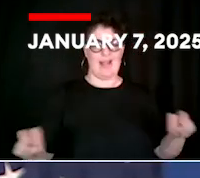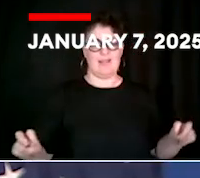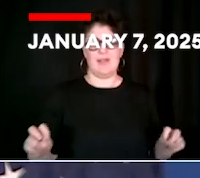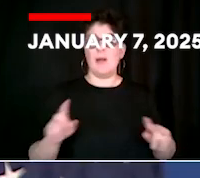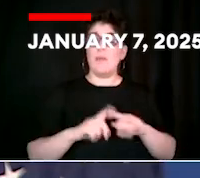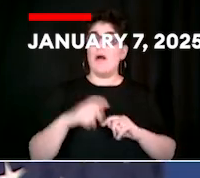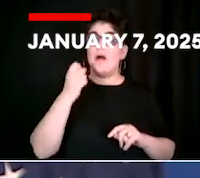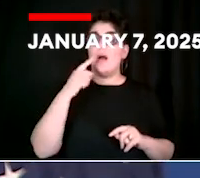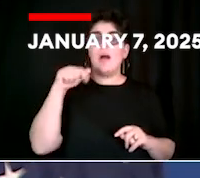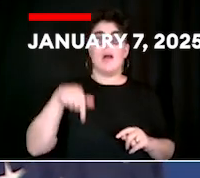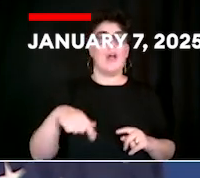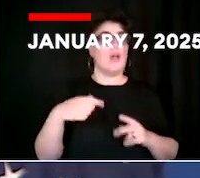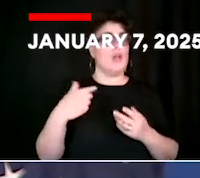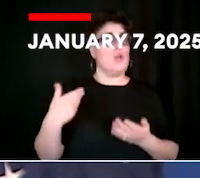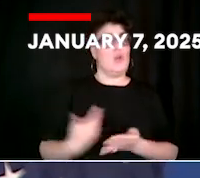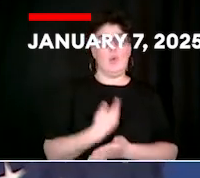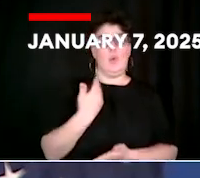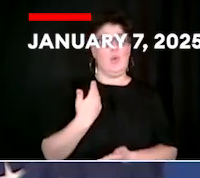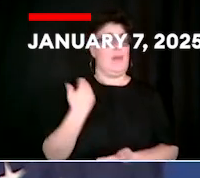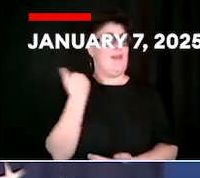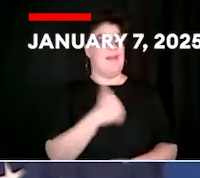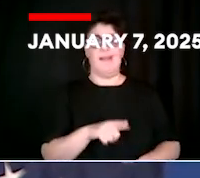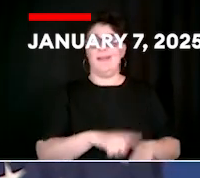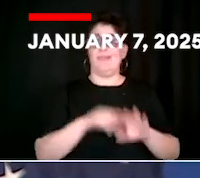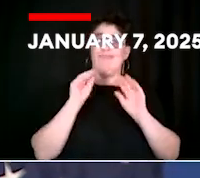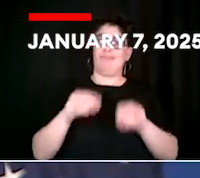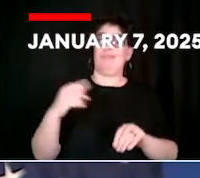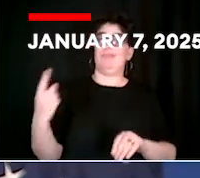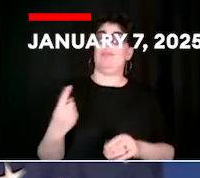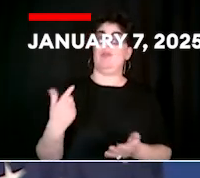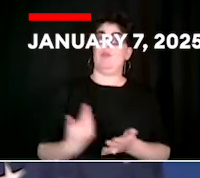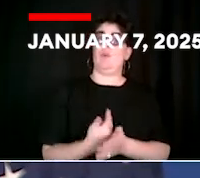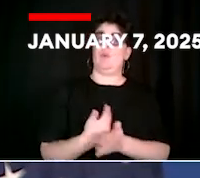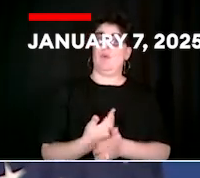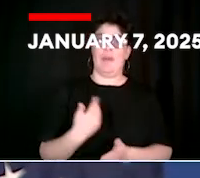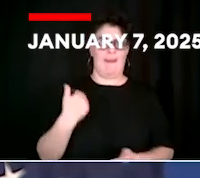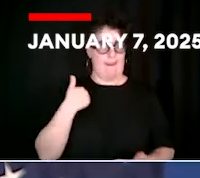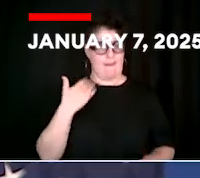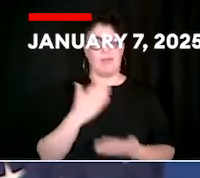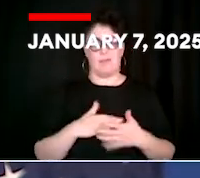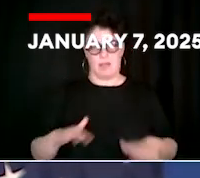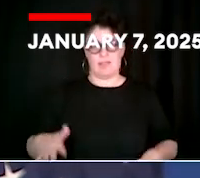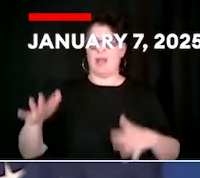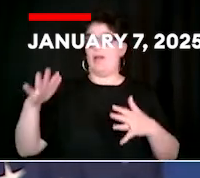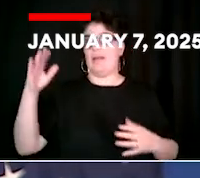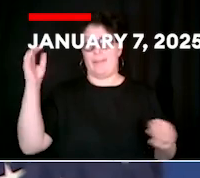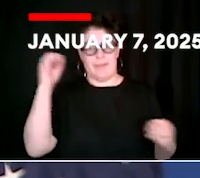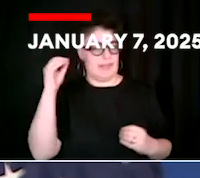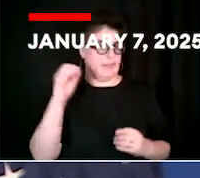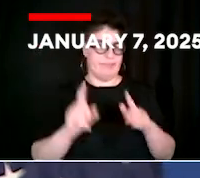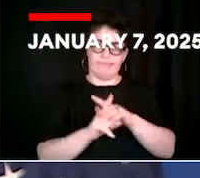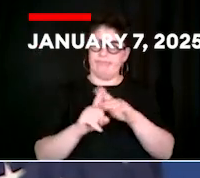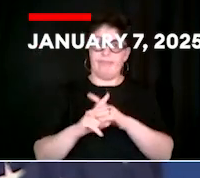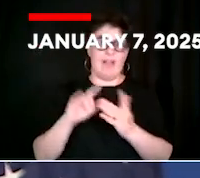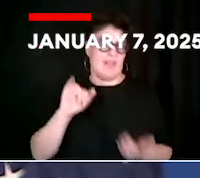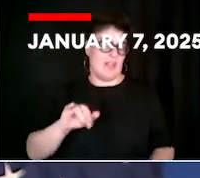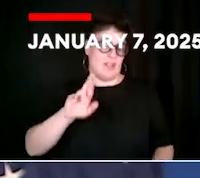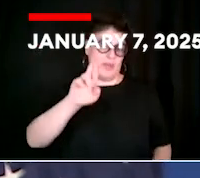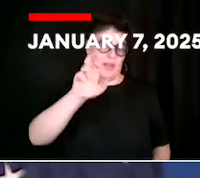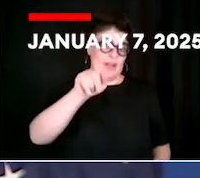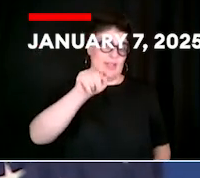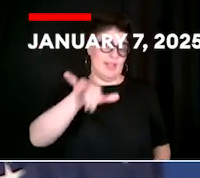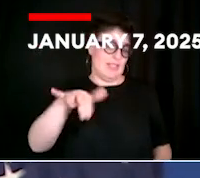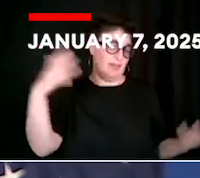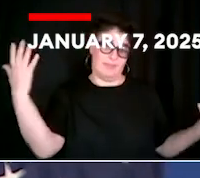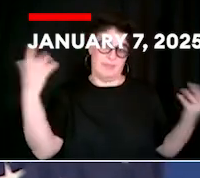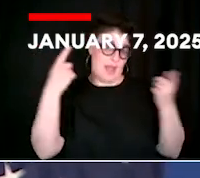new brings about a certain level of anxiety and just opinions. That's just the reality of it. You know, this